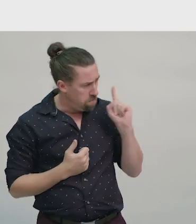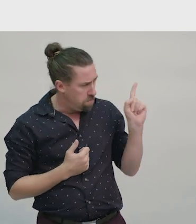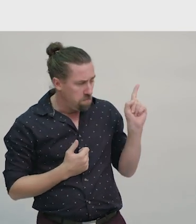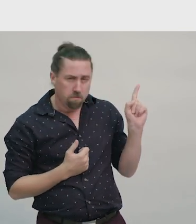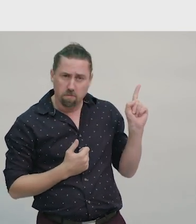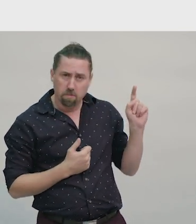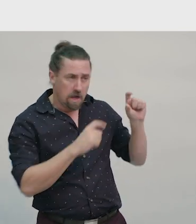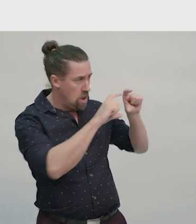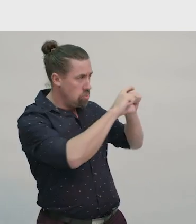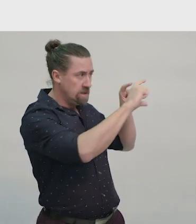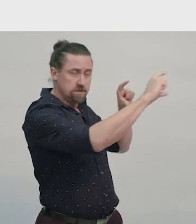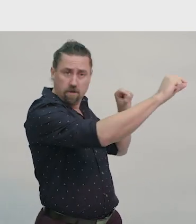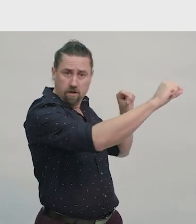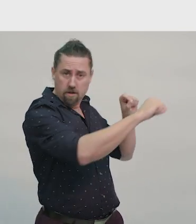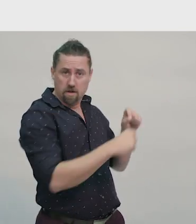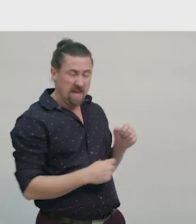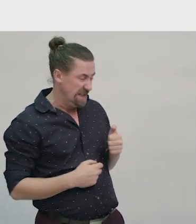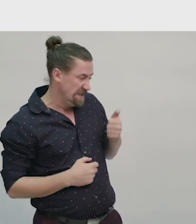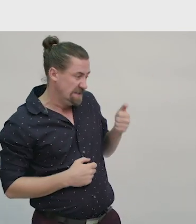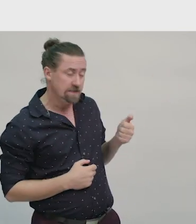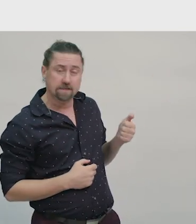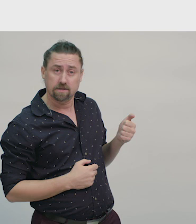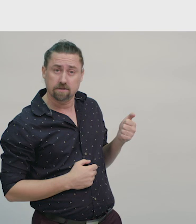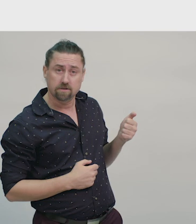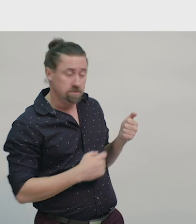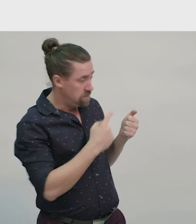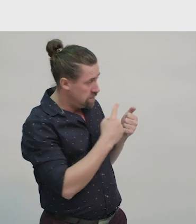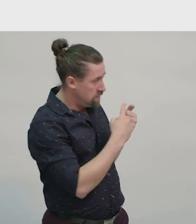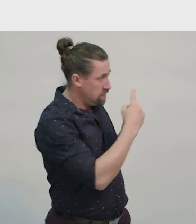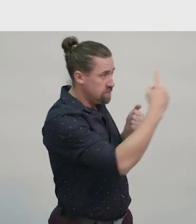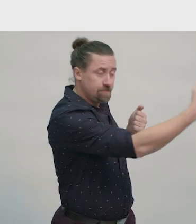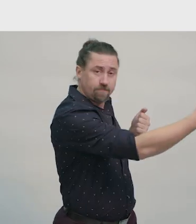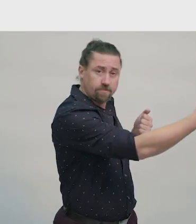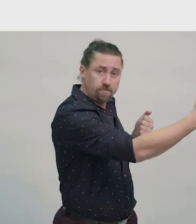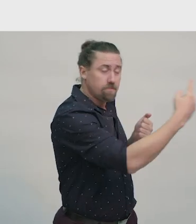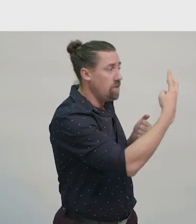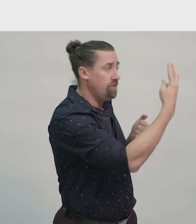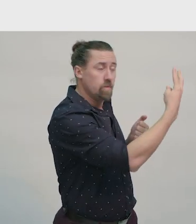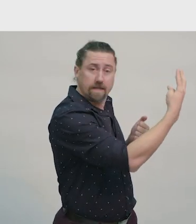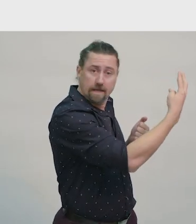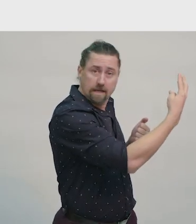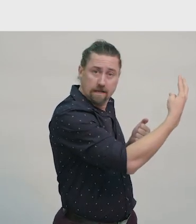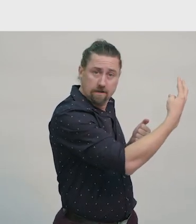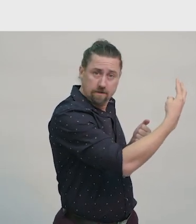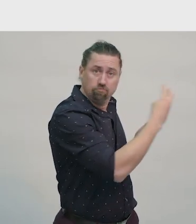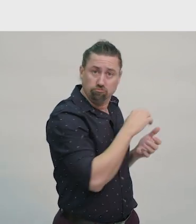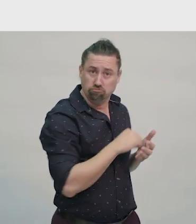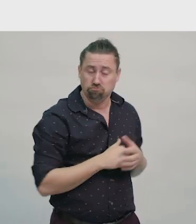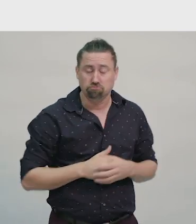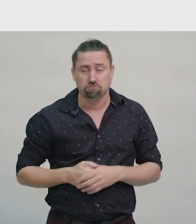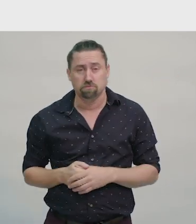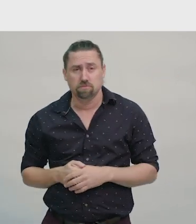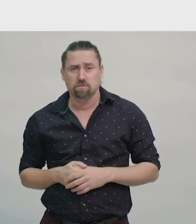See on the grid that the rectangle is made with one side being 6 squares wide and the other side being 14 squares